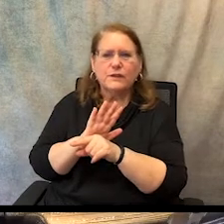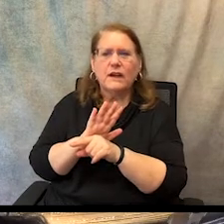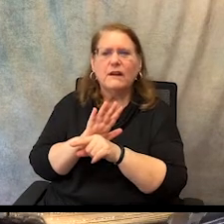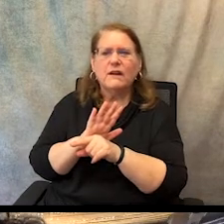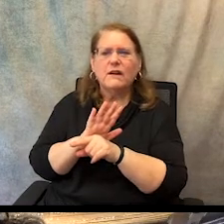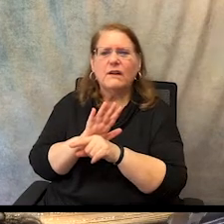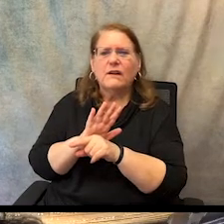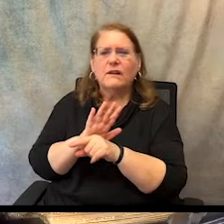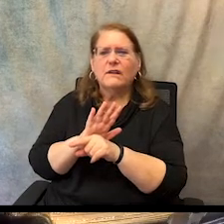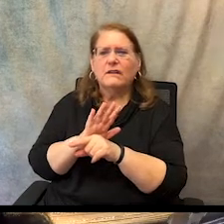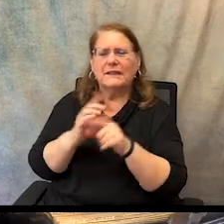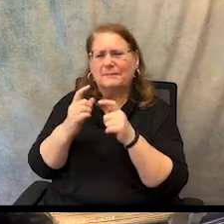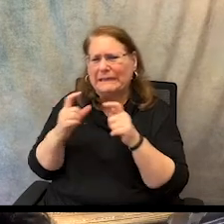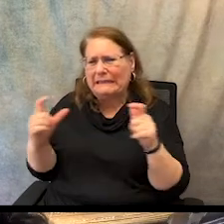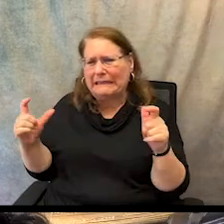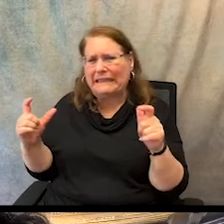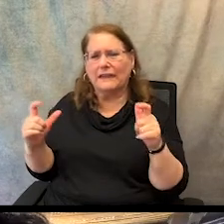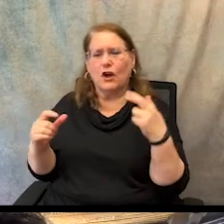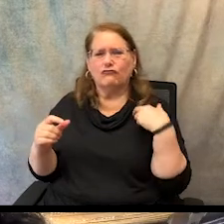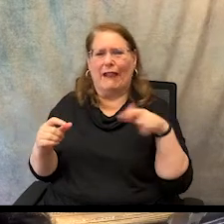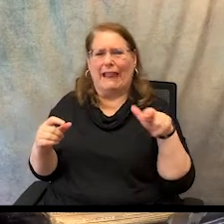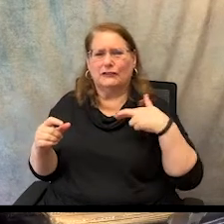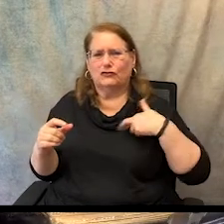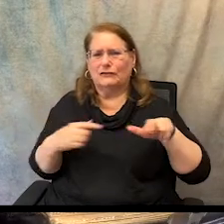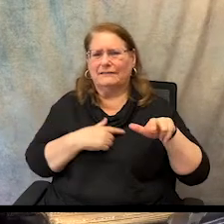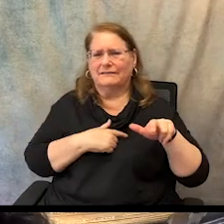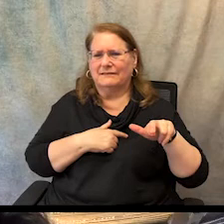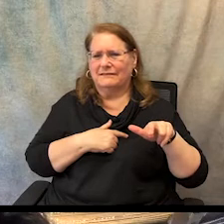background, we, you know, these big religions,